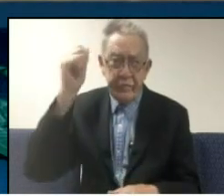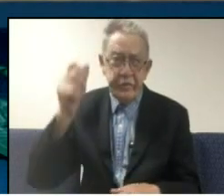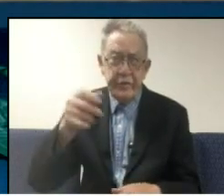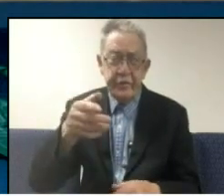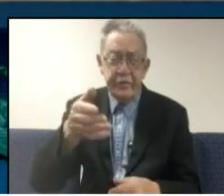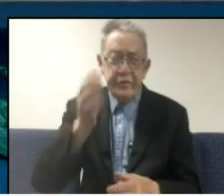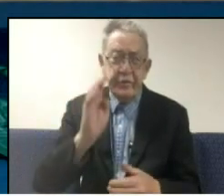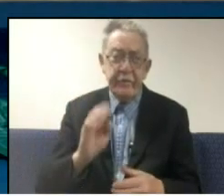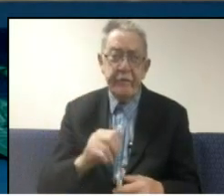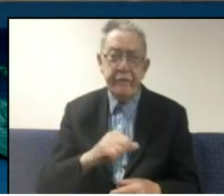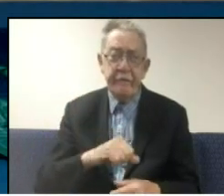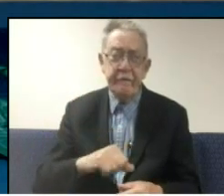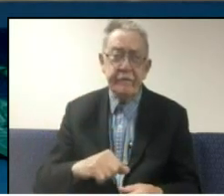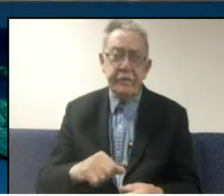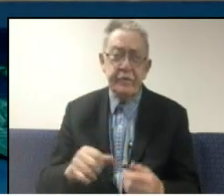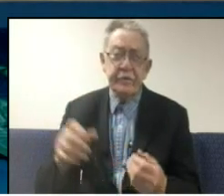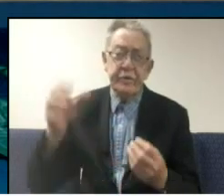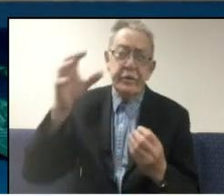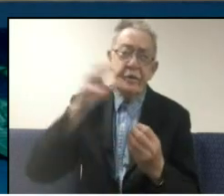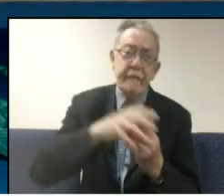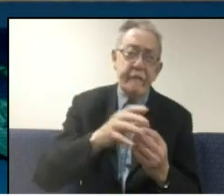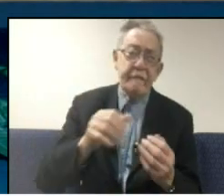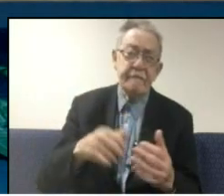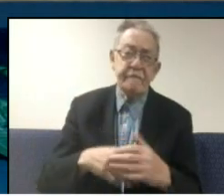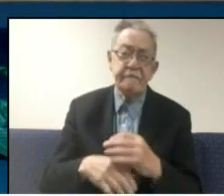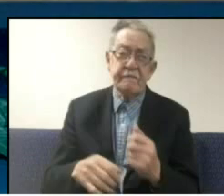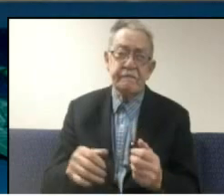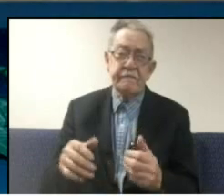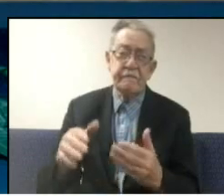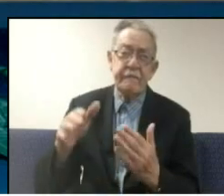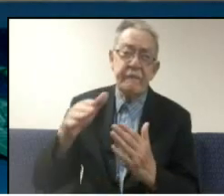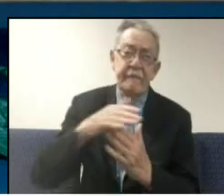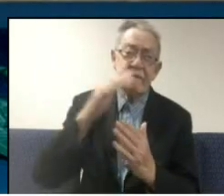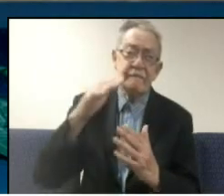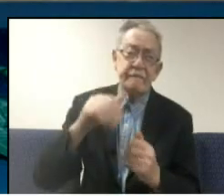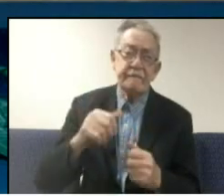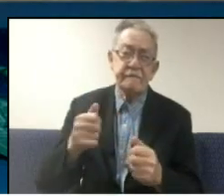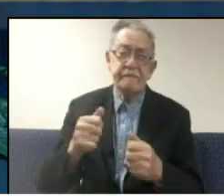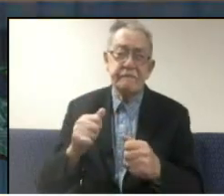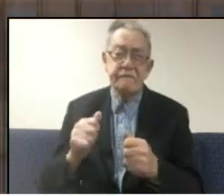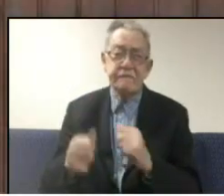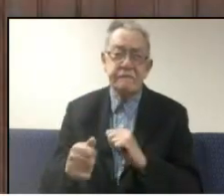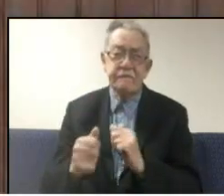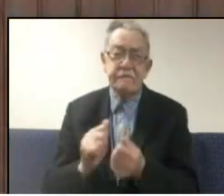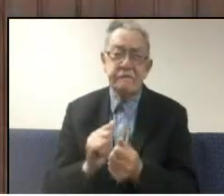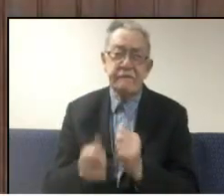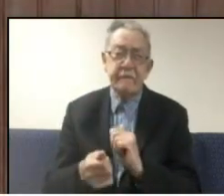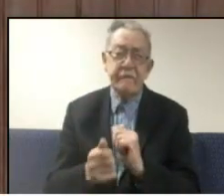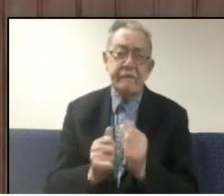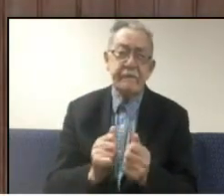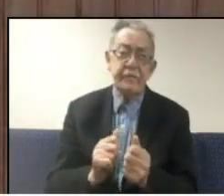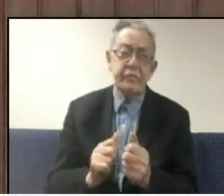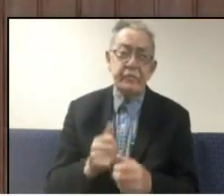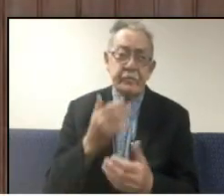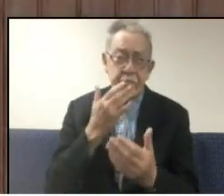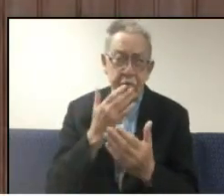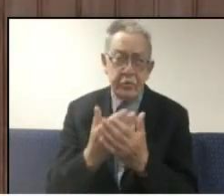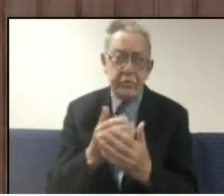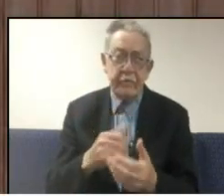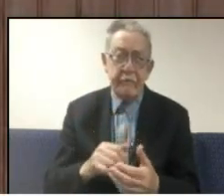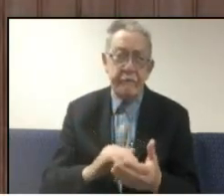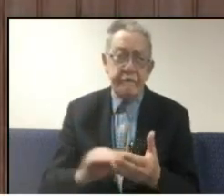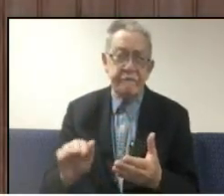a prized scholar or a super athlete with God. Well, what a good excuse if